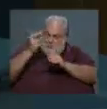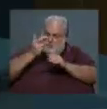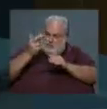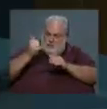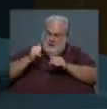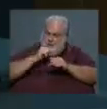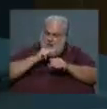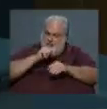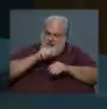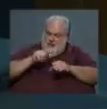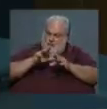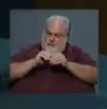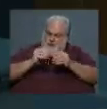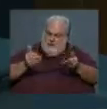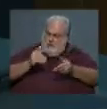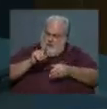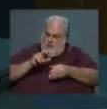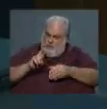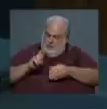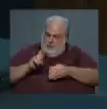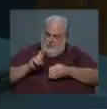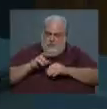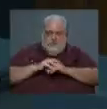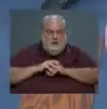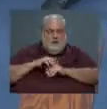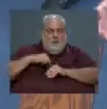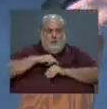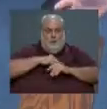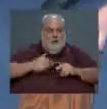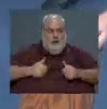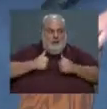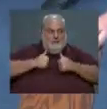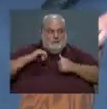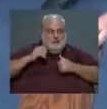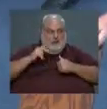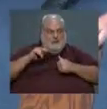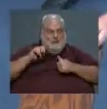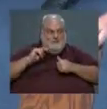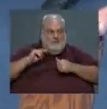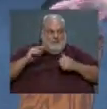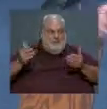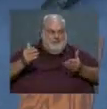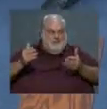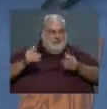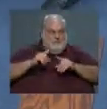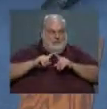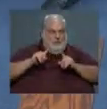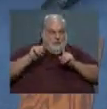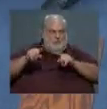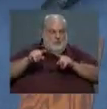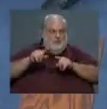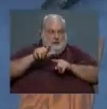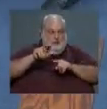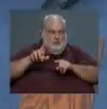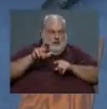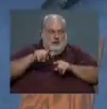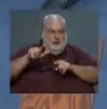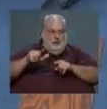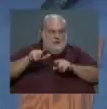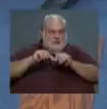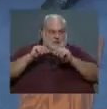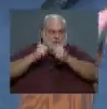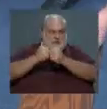you're not attending the landlord meetings in Little Rock? Well, we actually live in Jacksonville. Most of our properties are here, but we actually will join the Little Rock